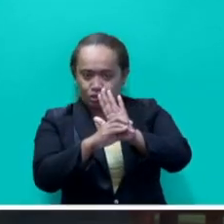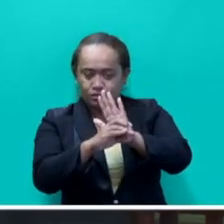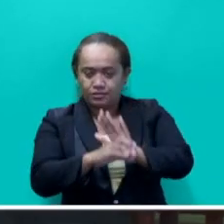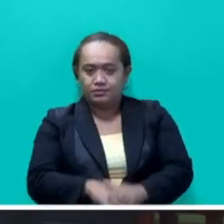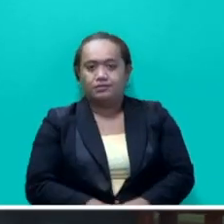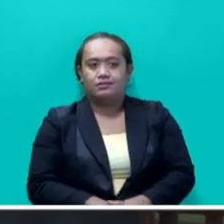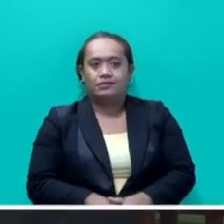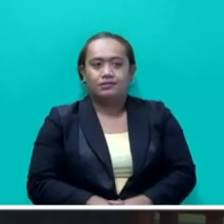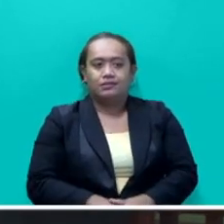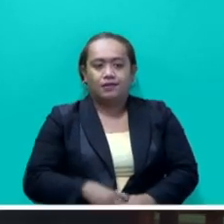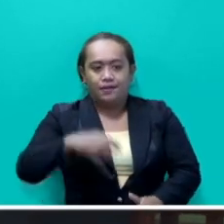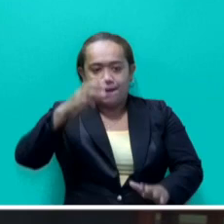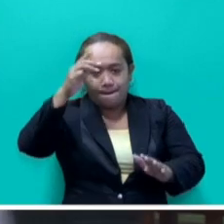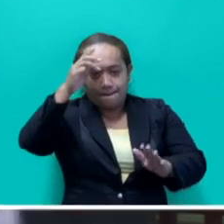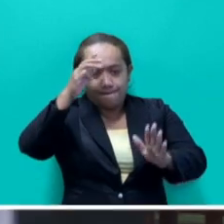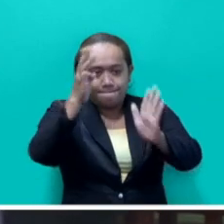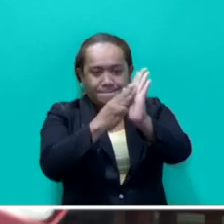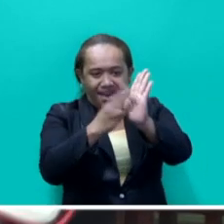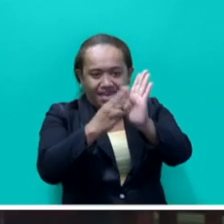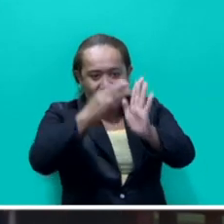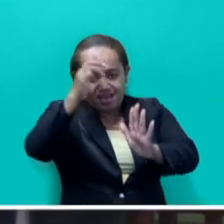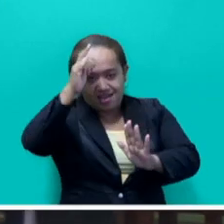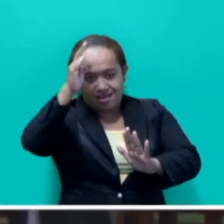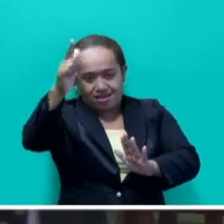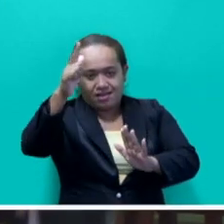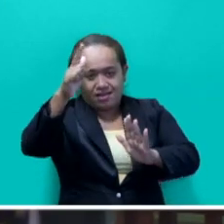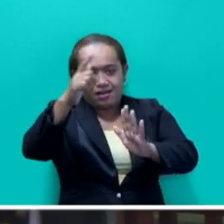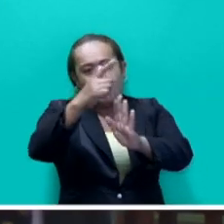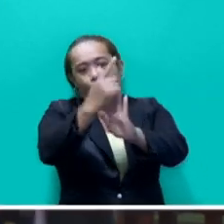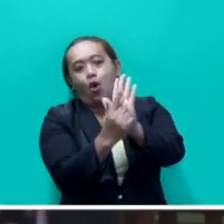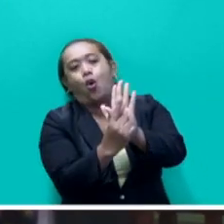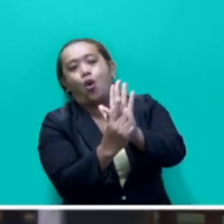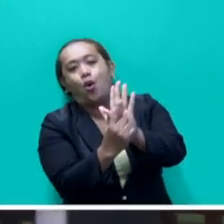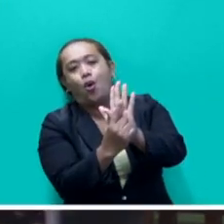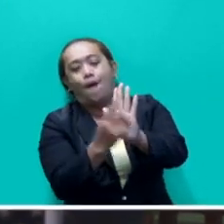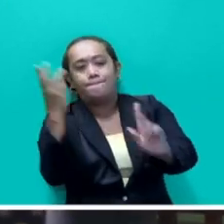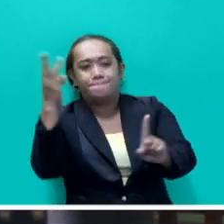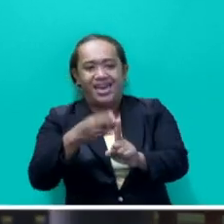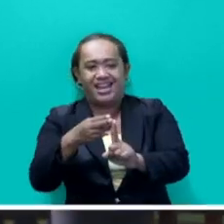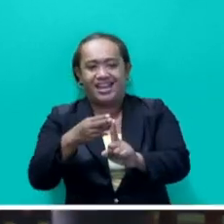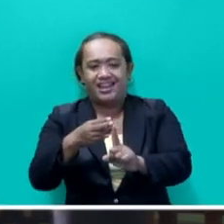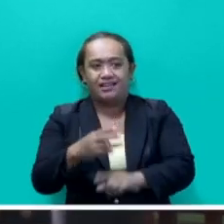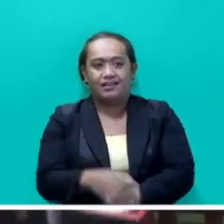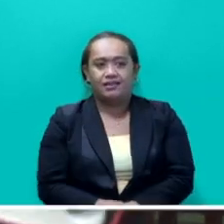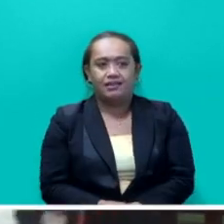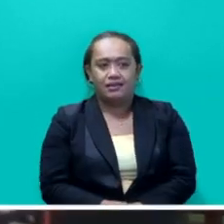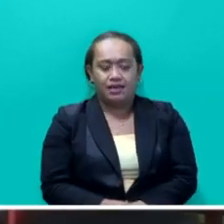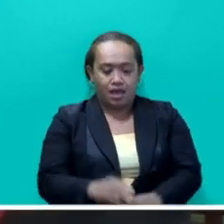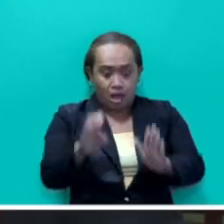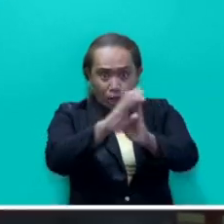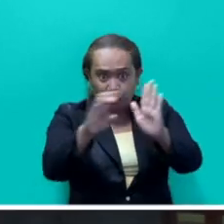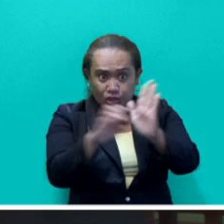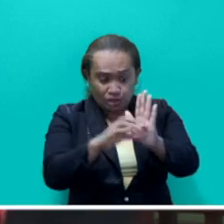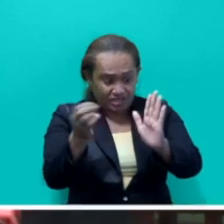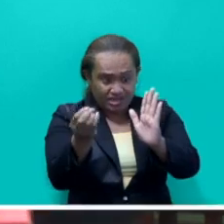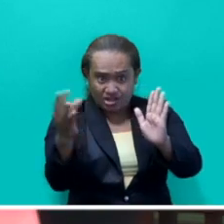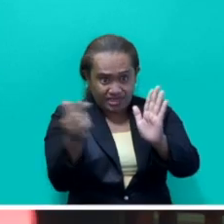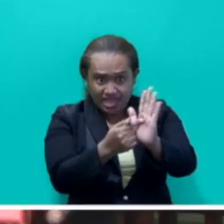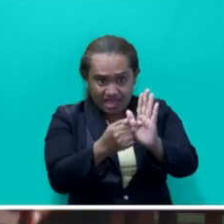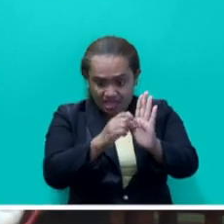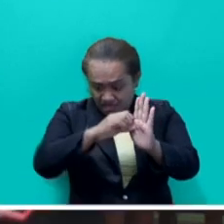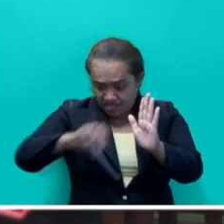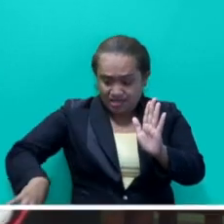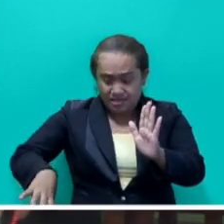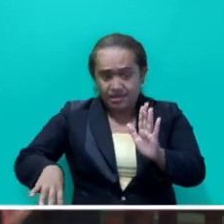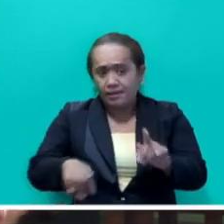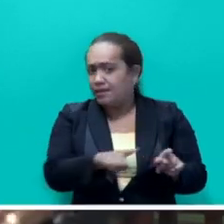and anything inconsistent with this Constitution is nullified. I think that's in section 2 of the